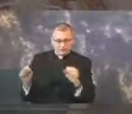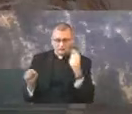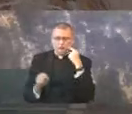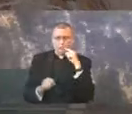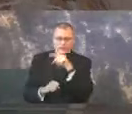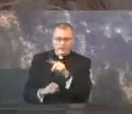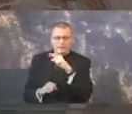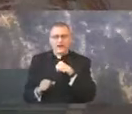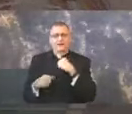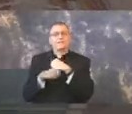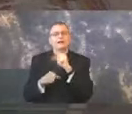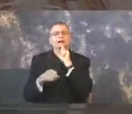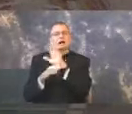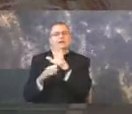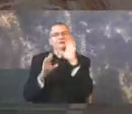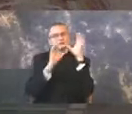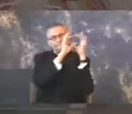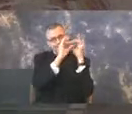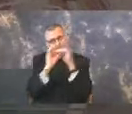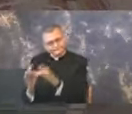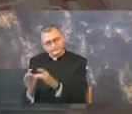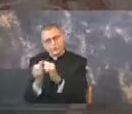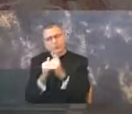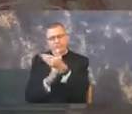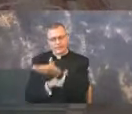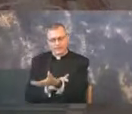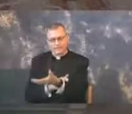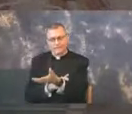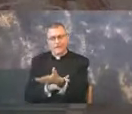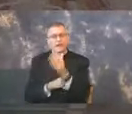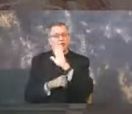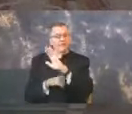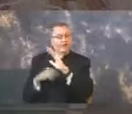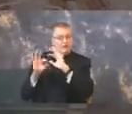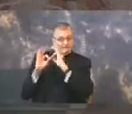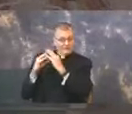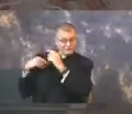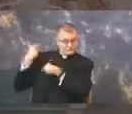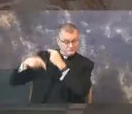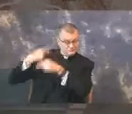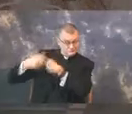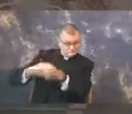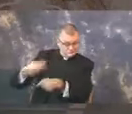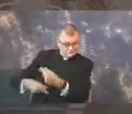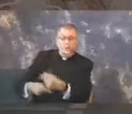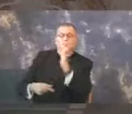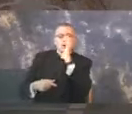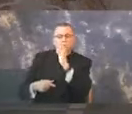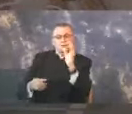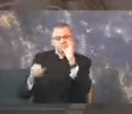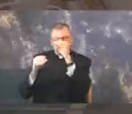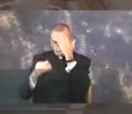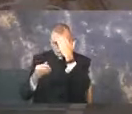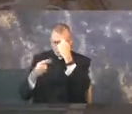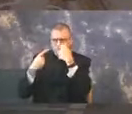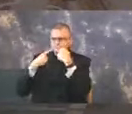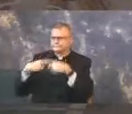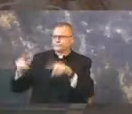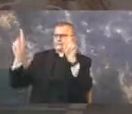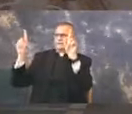covenant I will make with them. Their descendants shall be renowned among the nations, and their